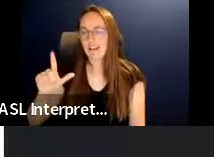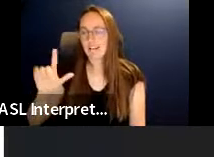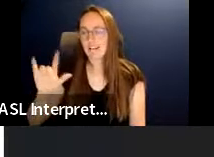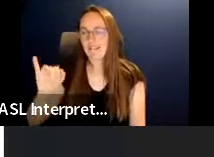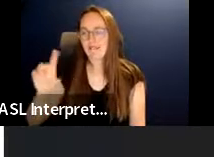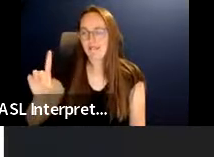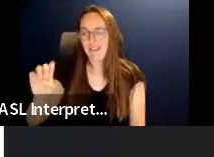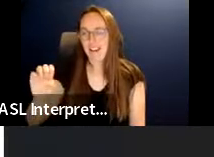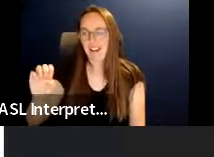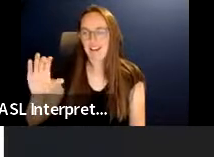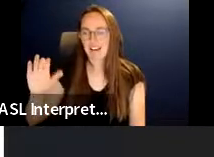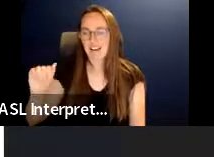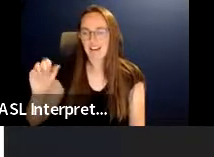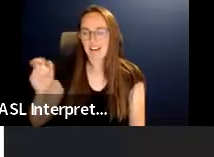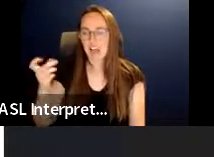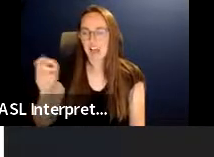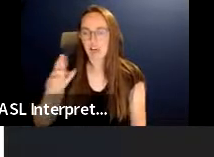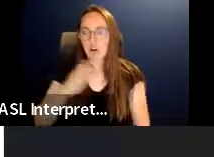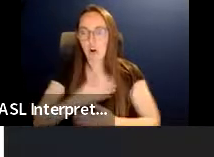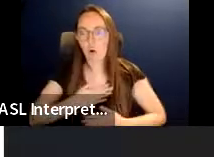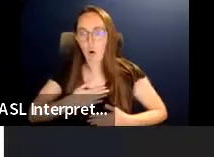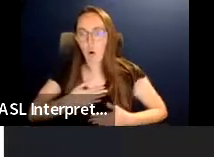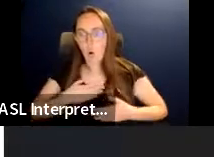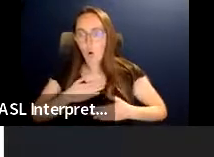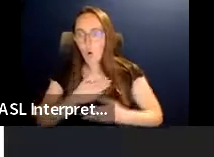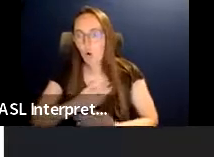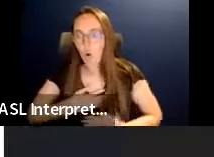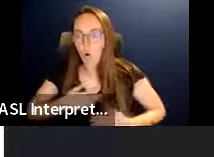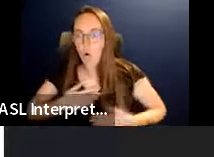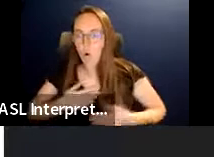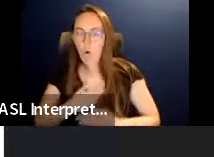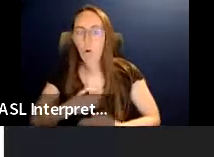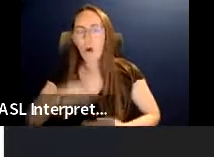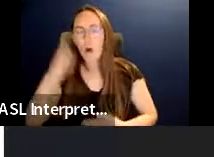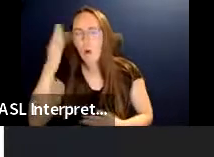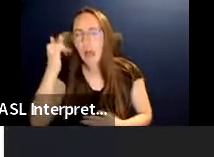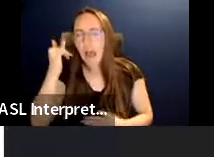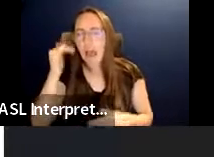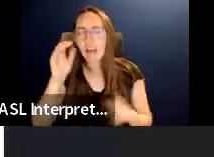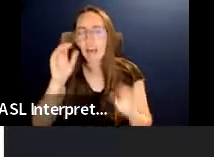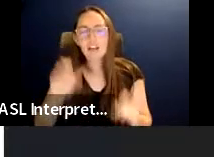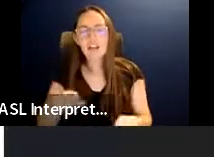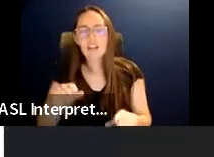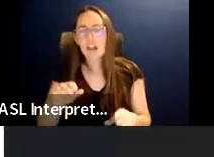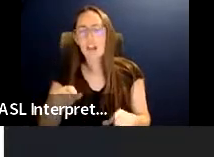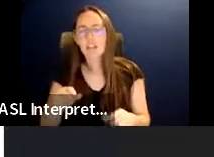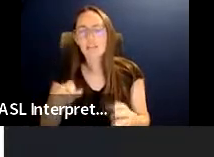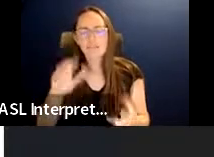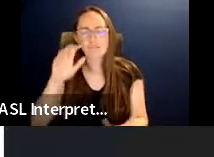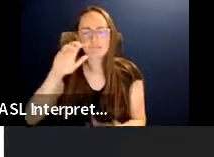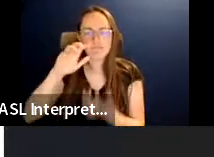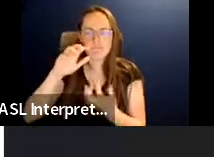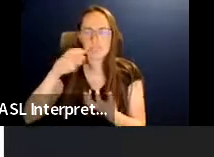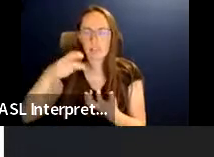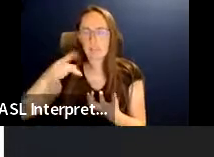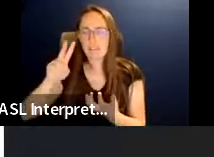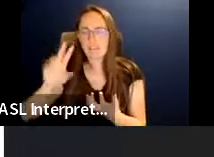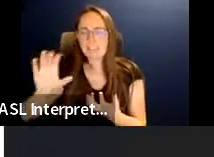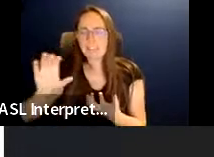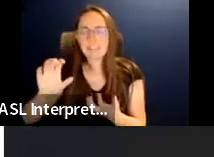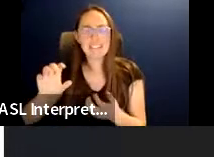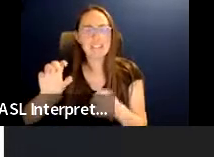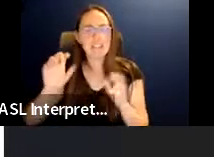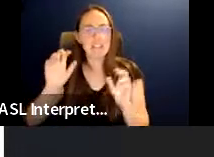I really enjoy, because I can put Instamorph, I can put this inside of PVC pipe, I can create